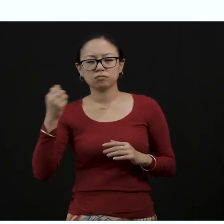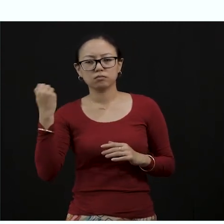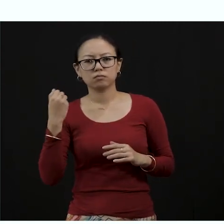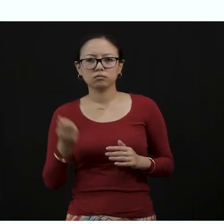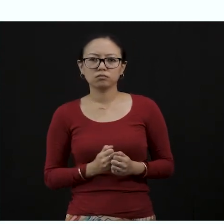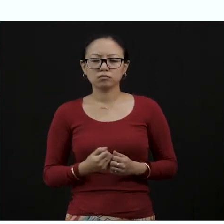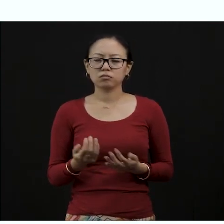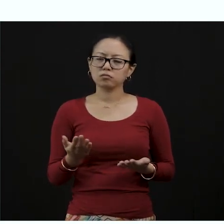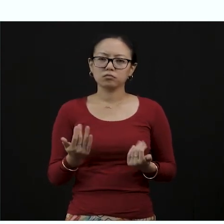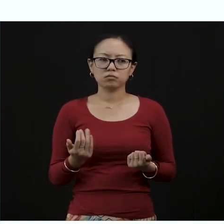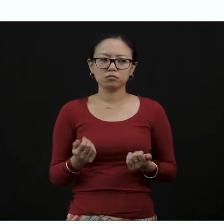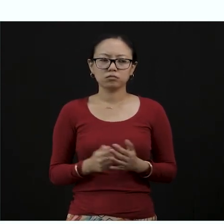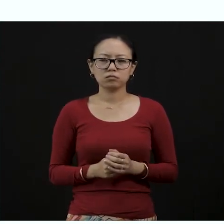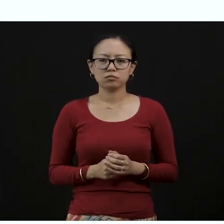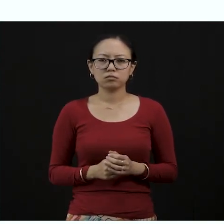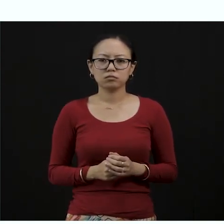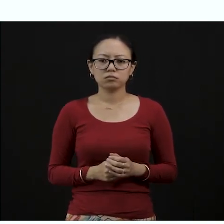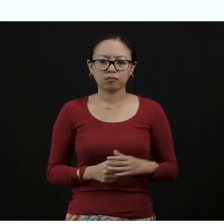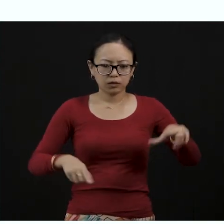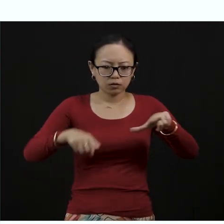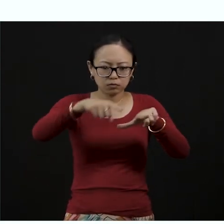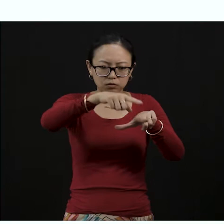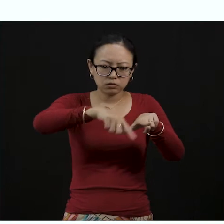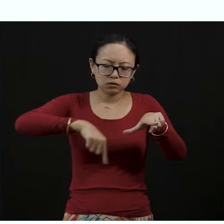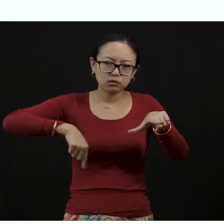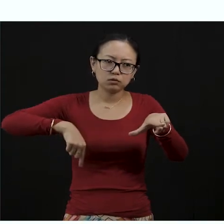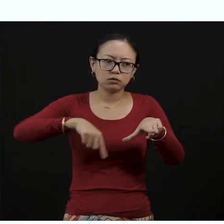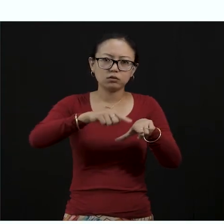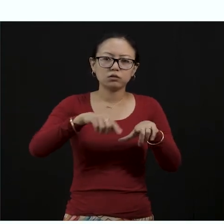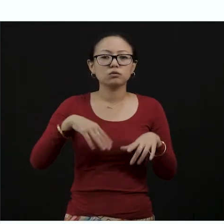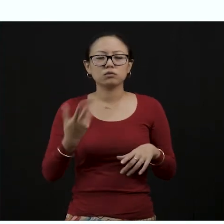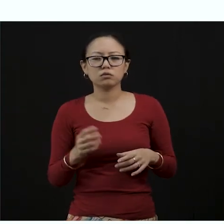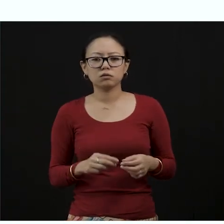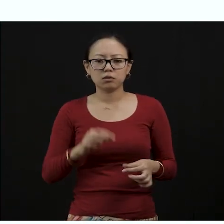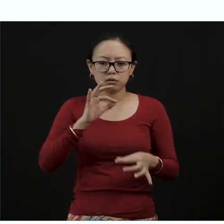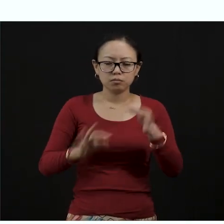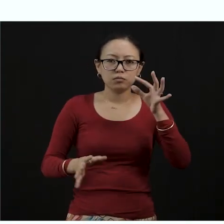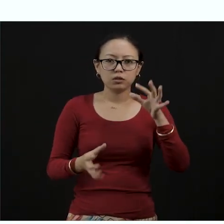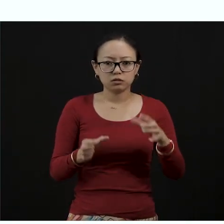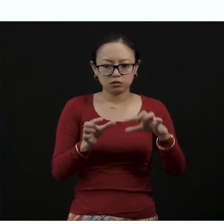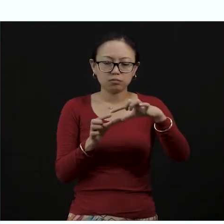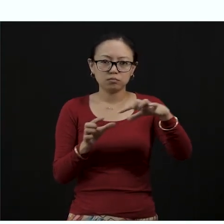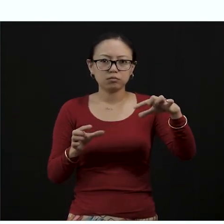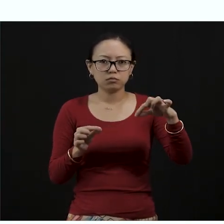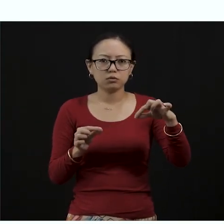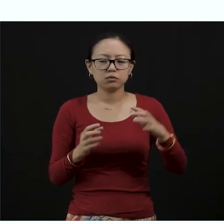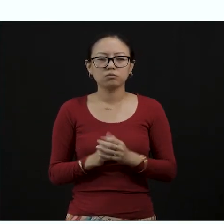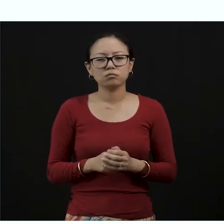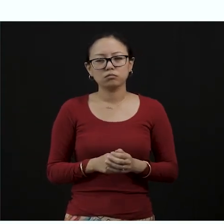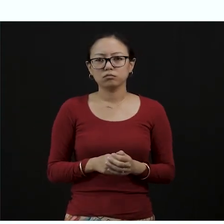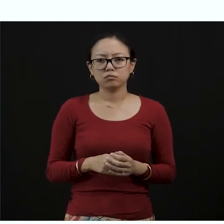Okay, you can take your rectangular as your scale, and your cuboid has your matchbox. You can do just as I did, the cube and